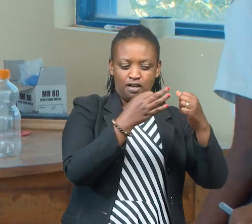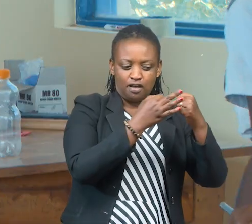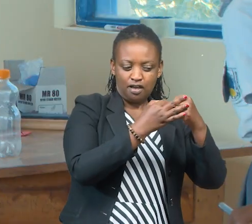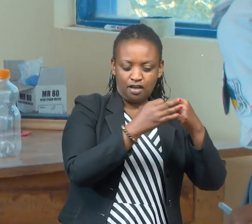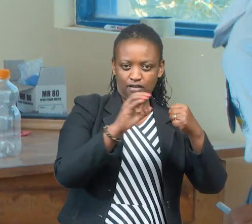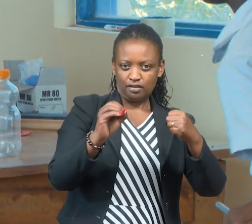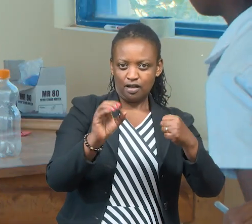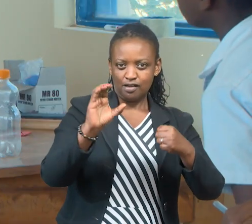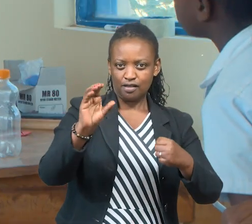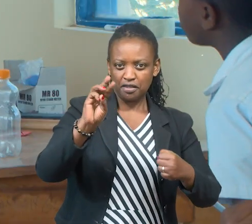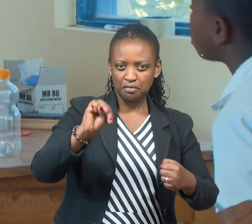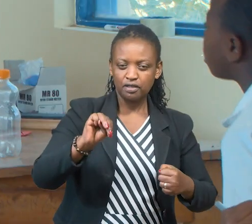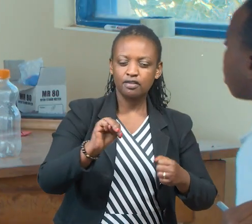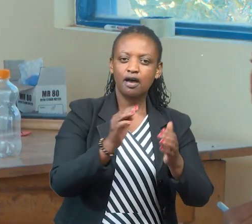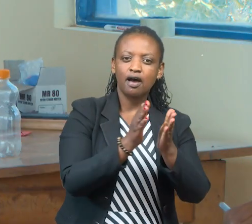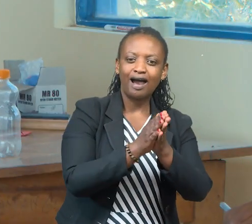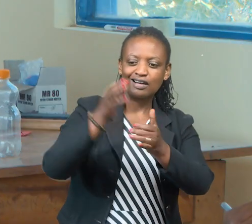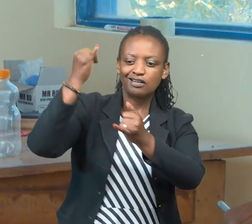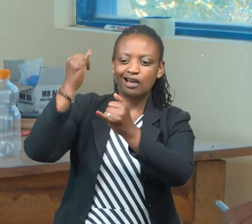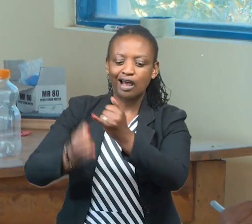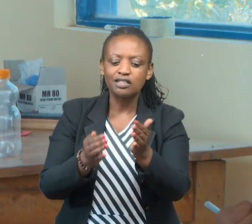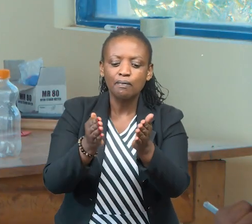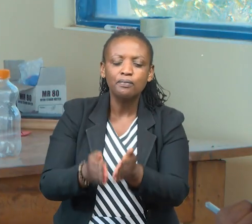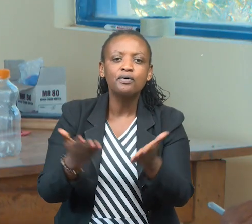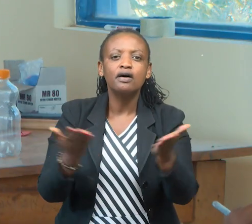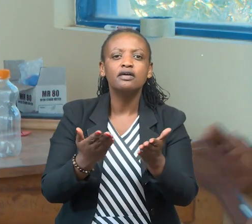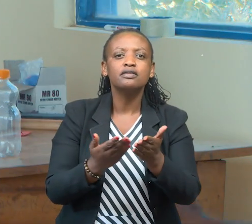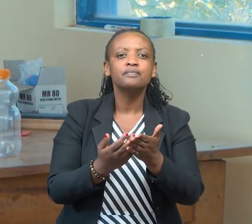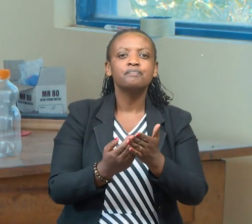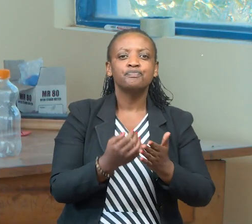80 centimeters, and then the rusty